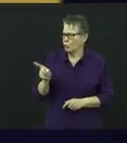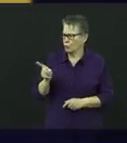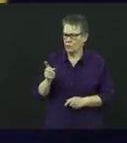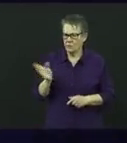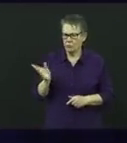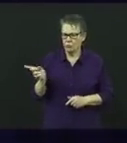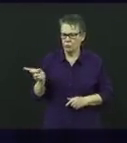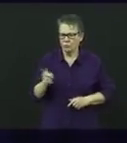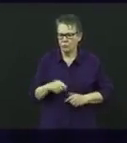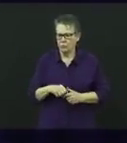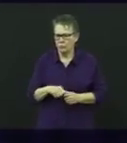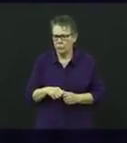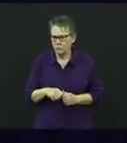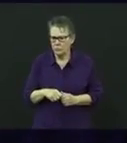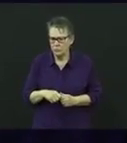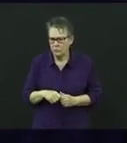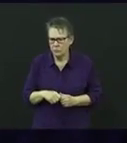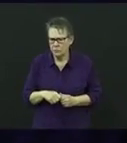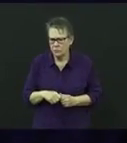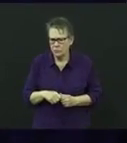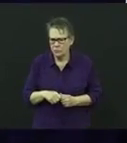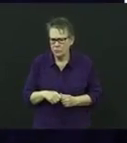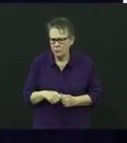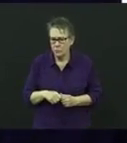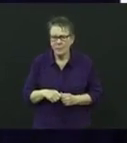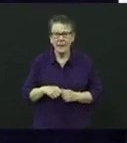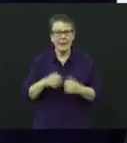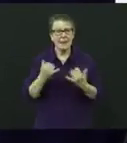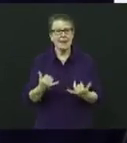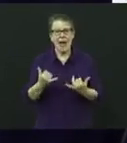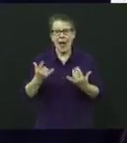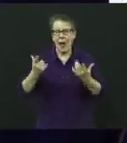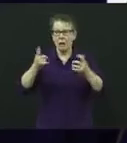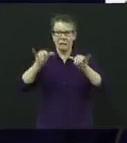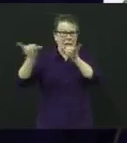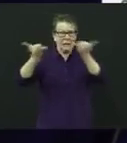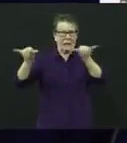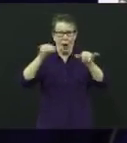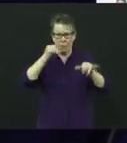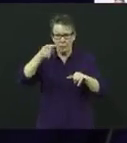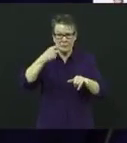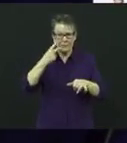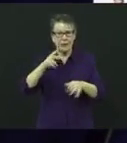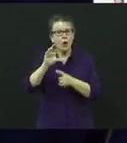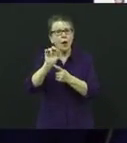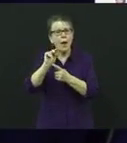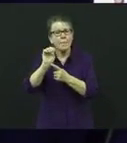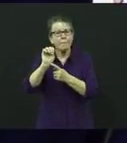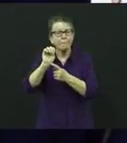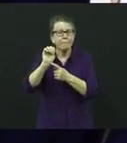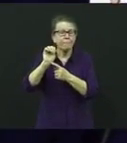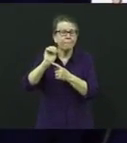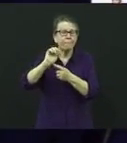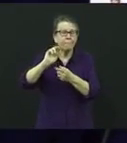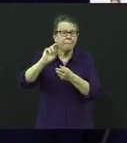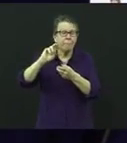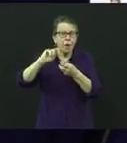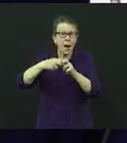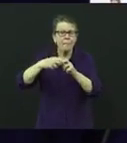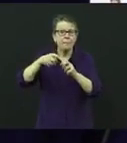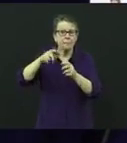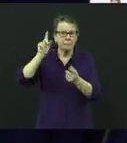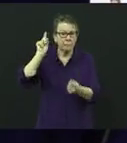Question, a reduction in crime? Yes. We've actually, year to date, seen a 25% reduction in crime as compared to